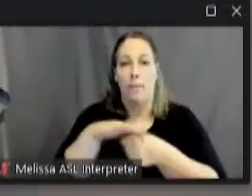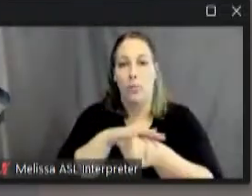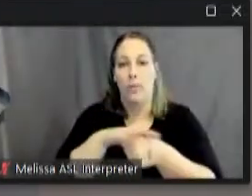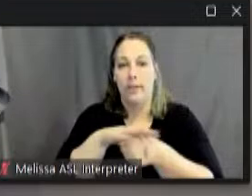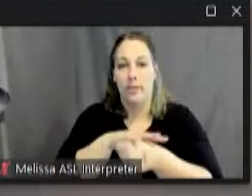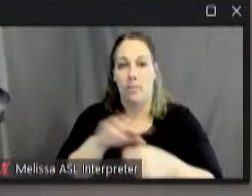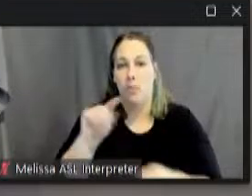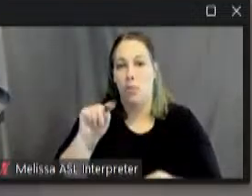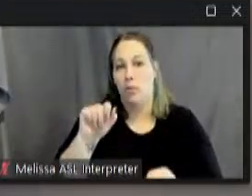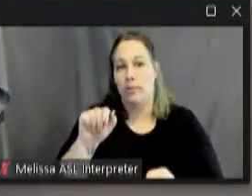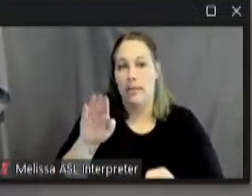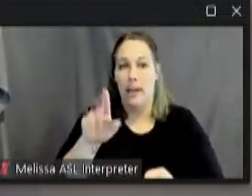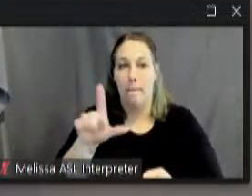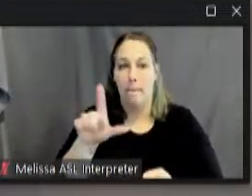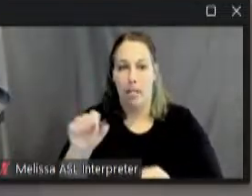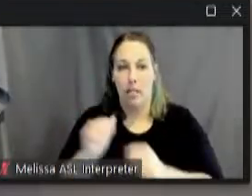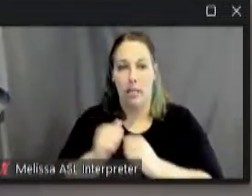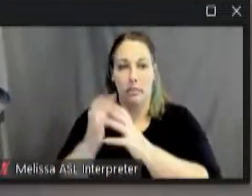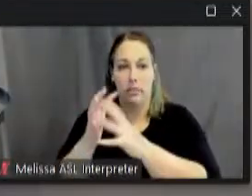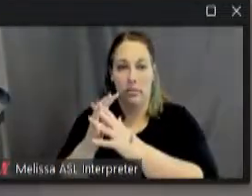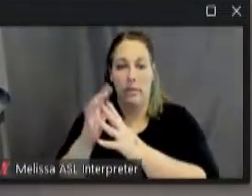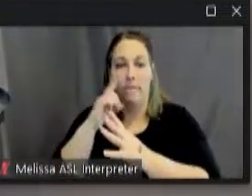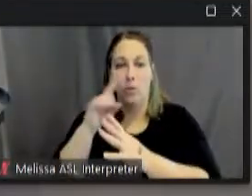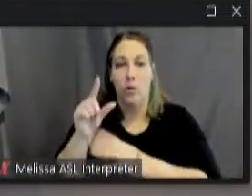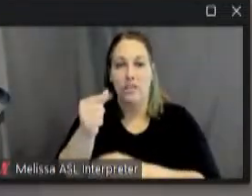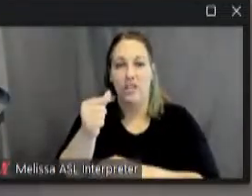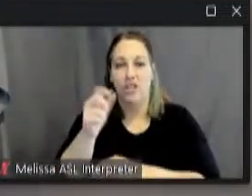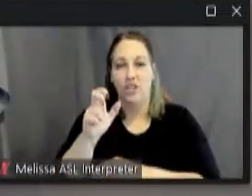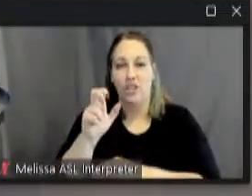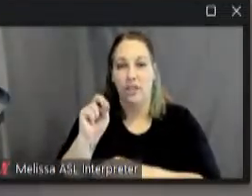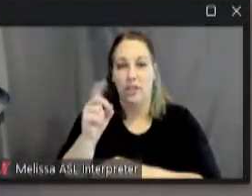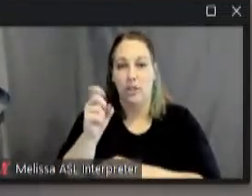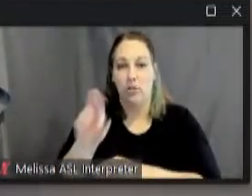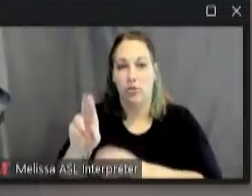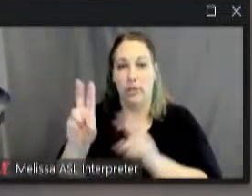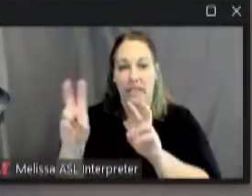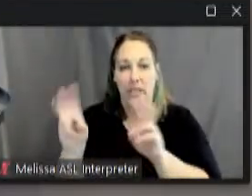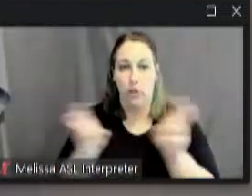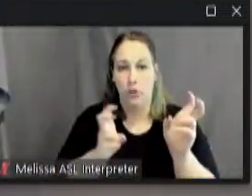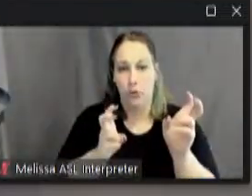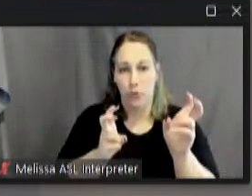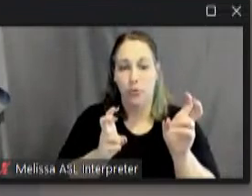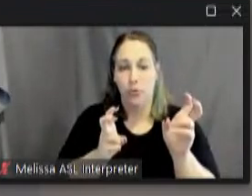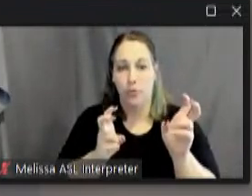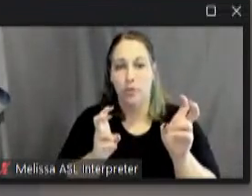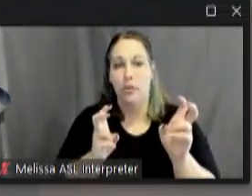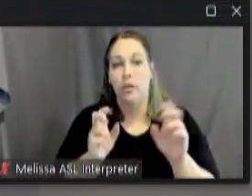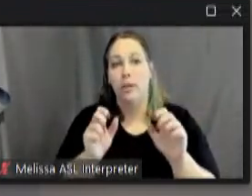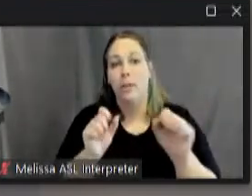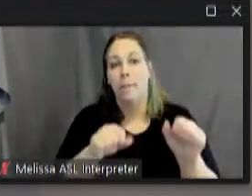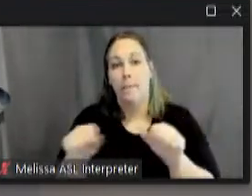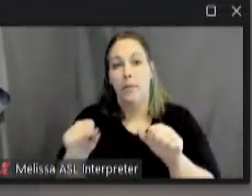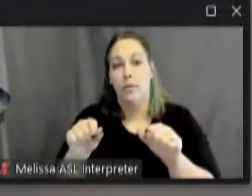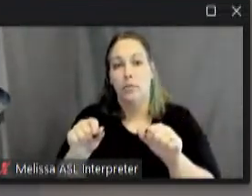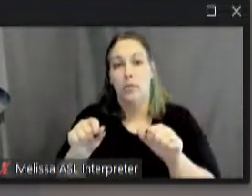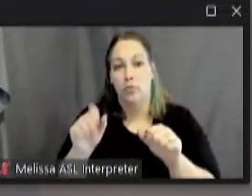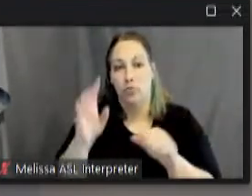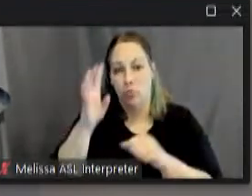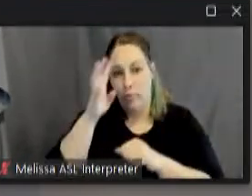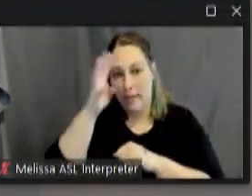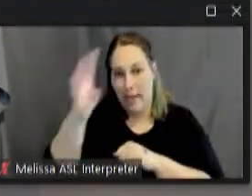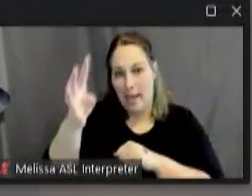for gender issues, and they are committed to institute and create the mechanisms